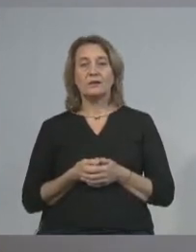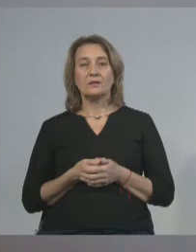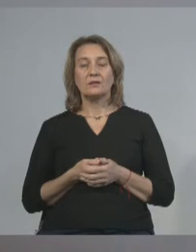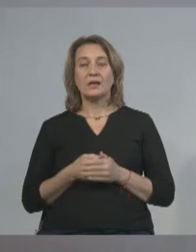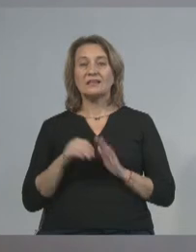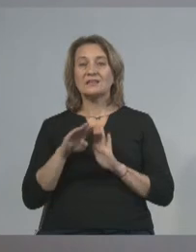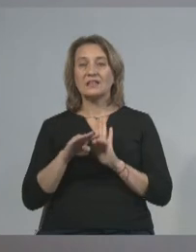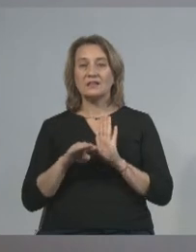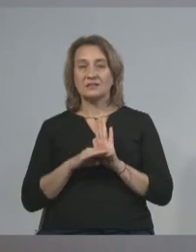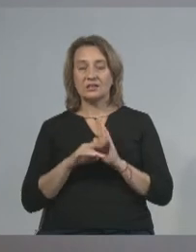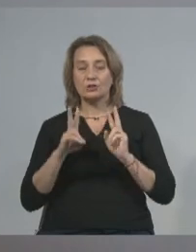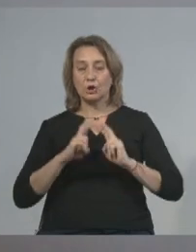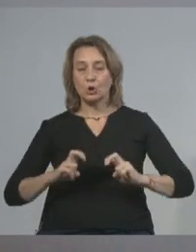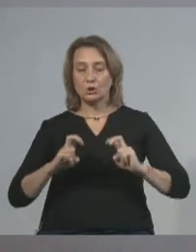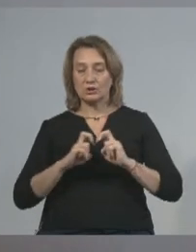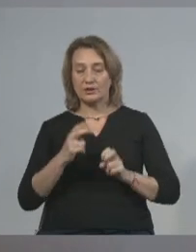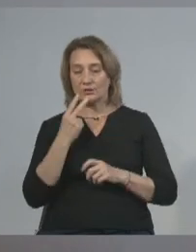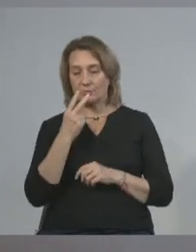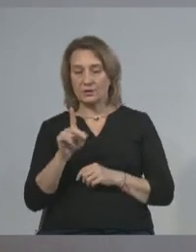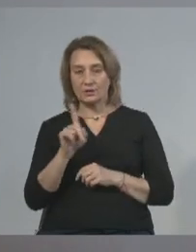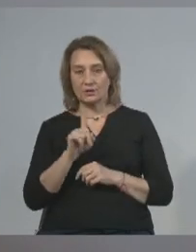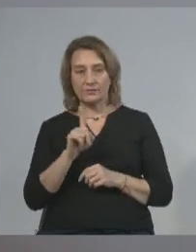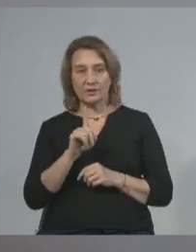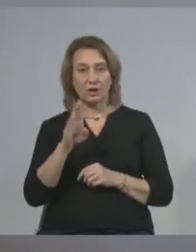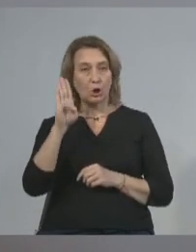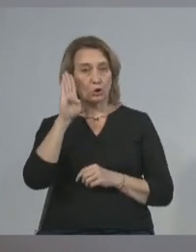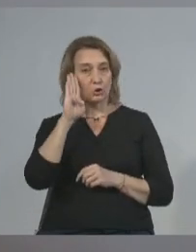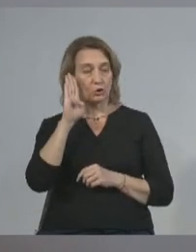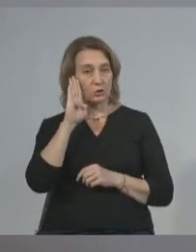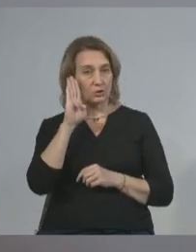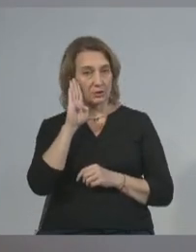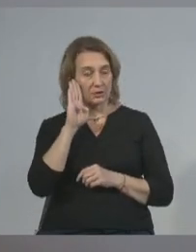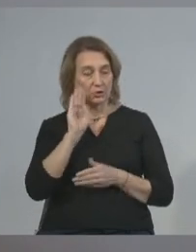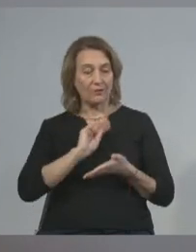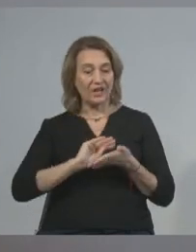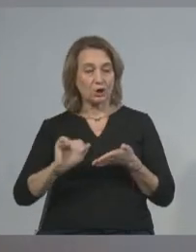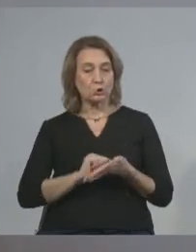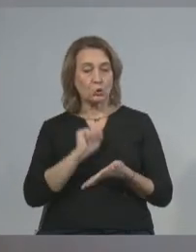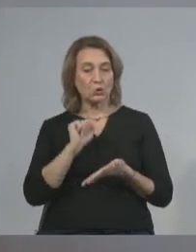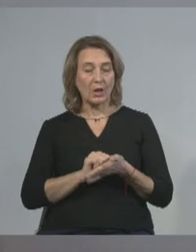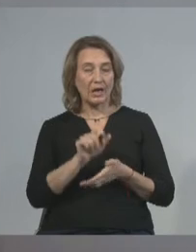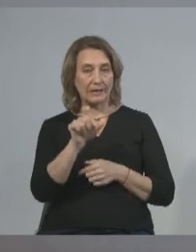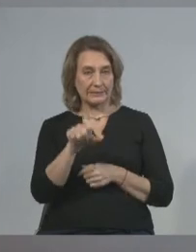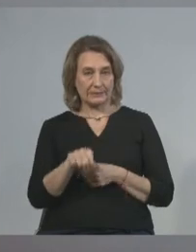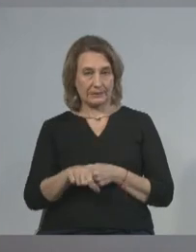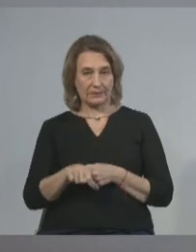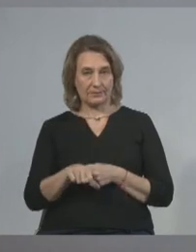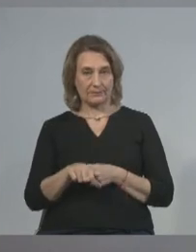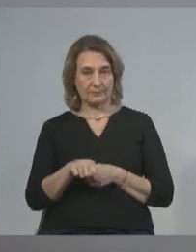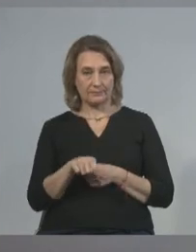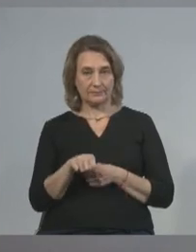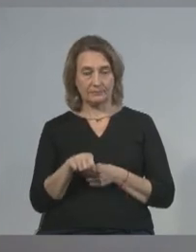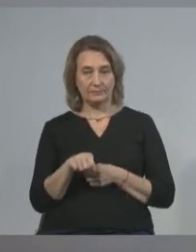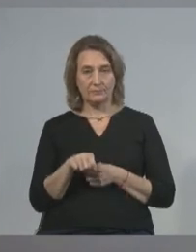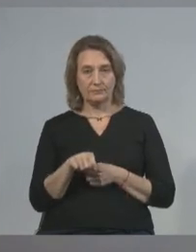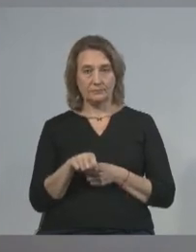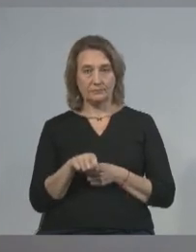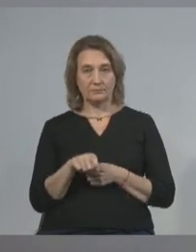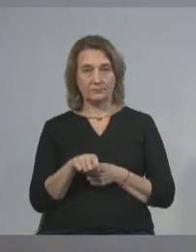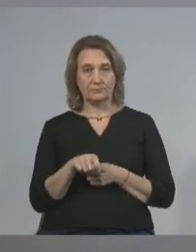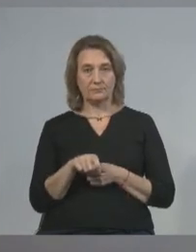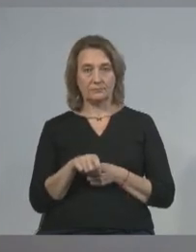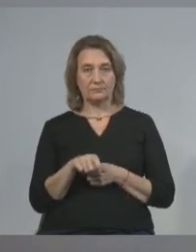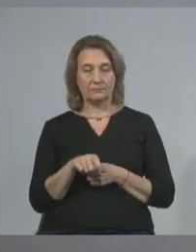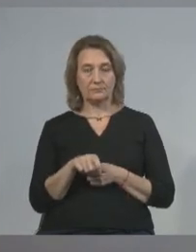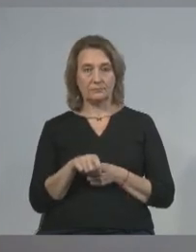more often fight about specific examples of violence against women while female journalists go more in depth